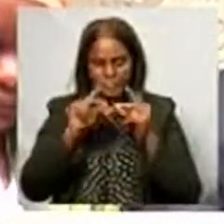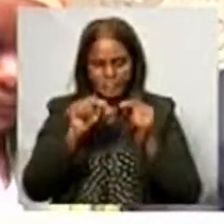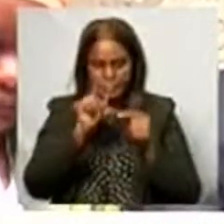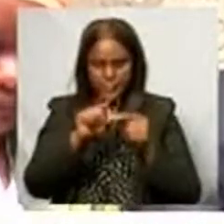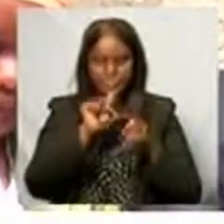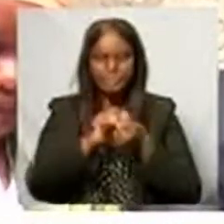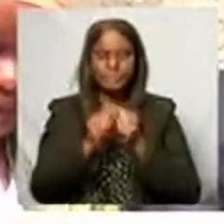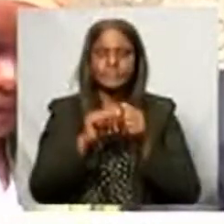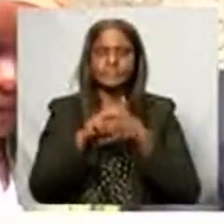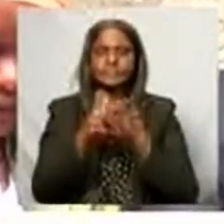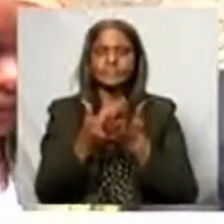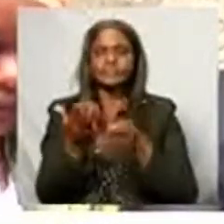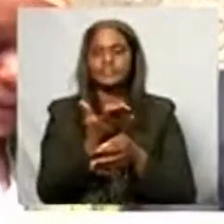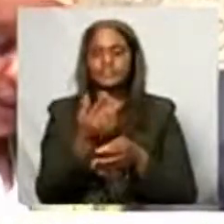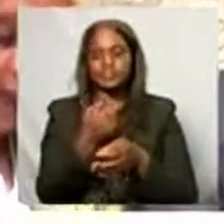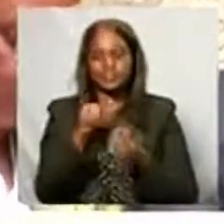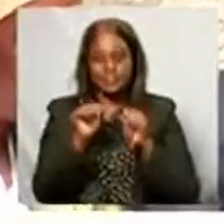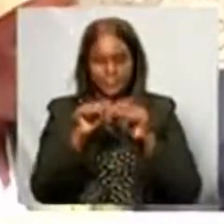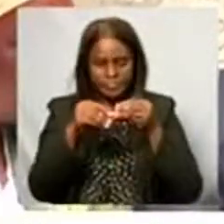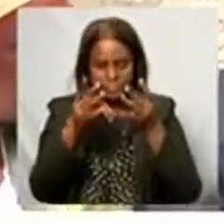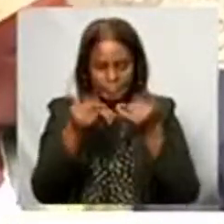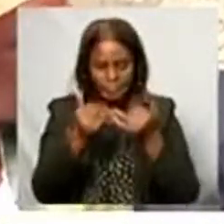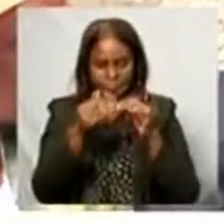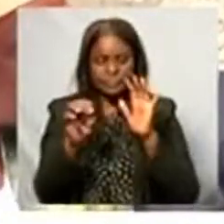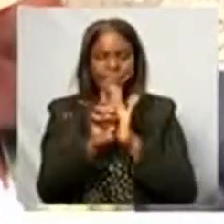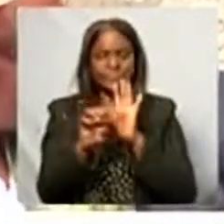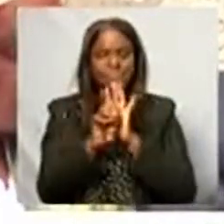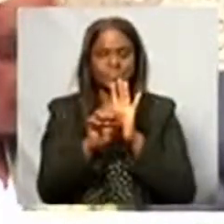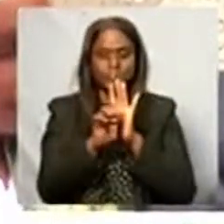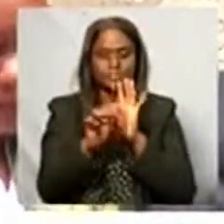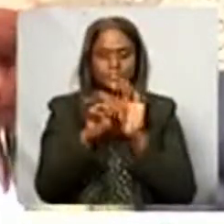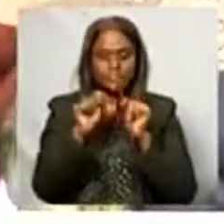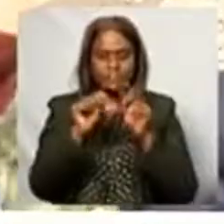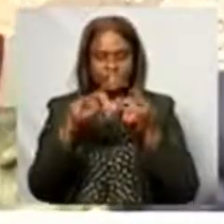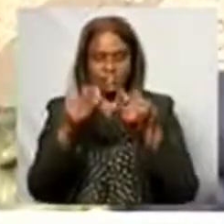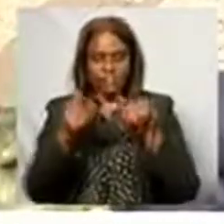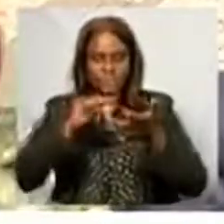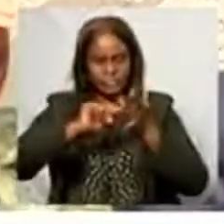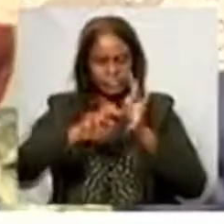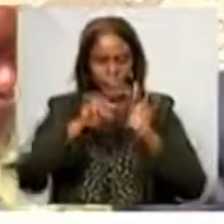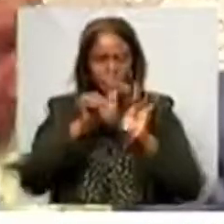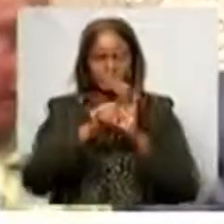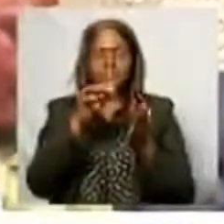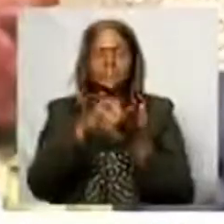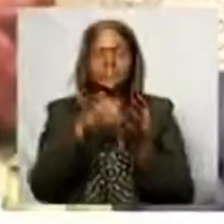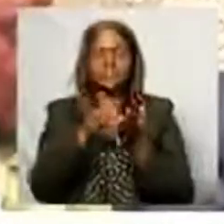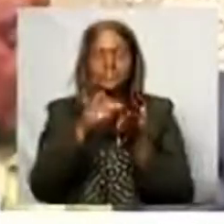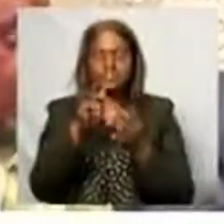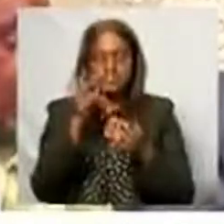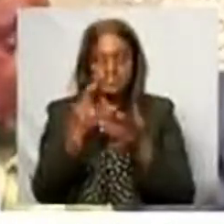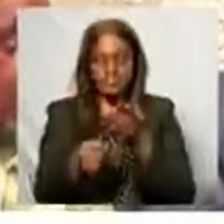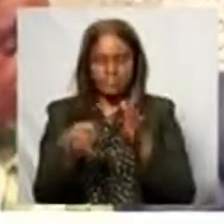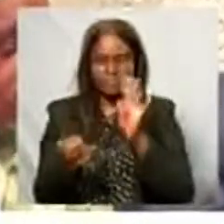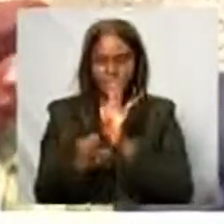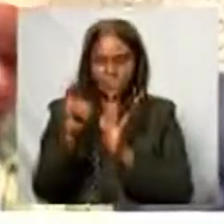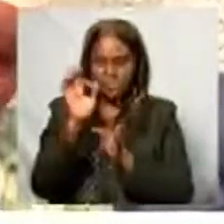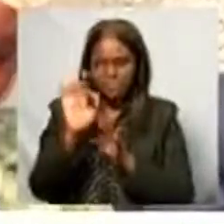problem. I can give a point in case of the University of